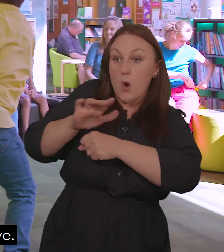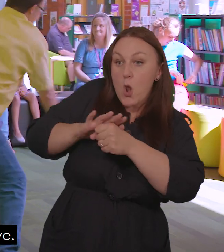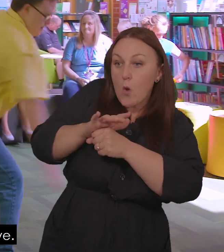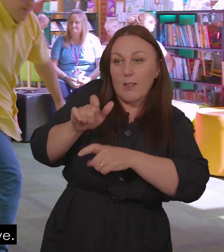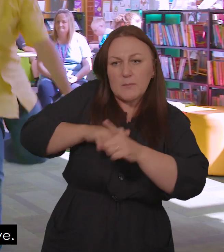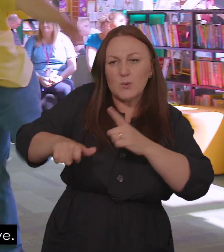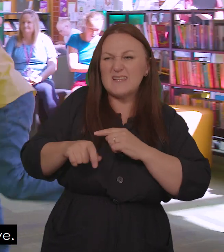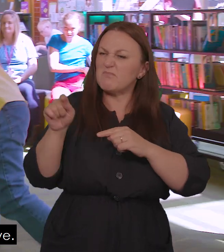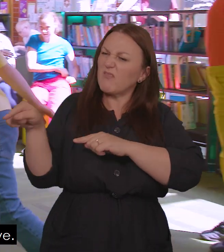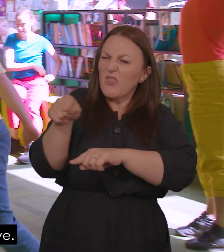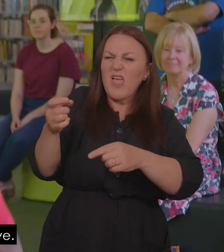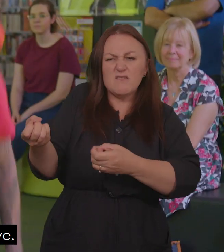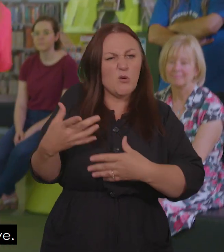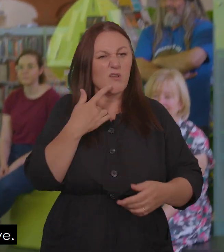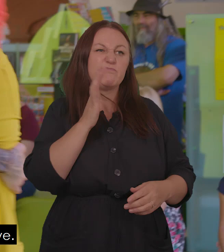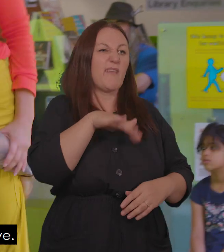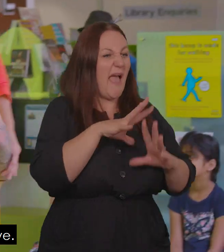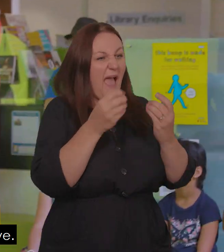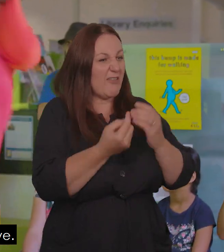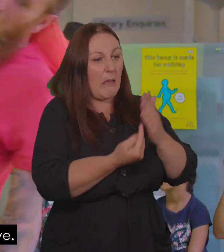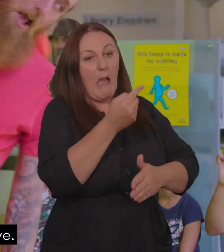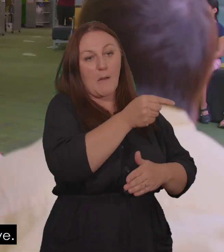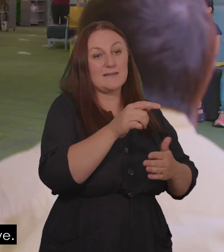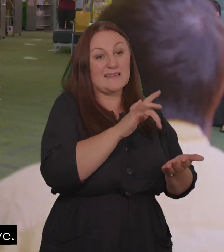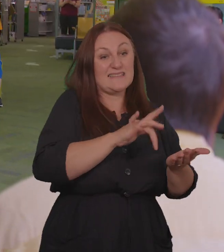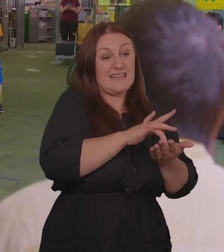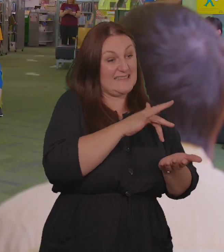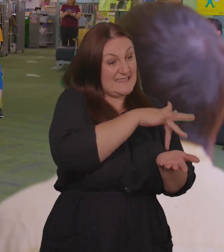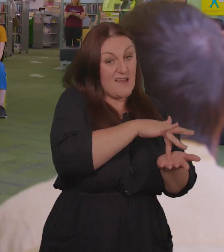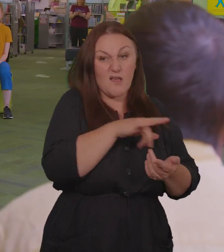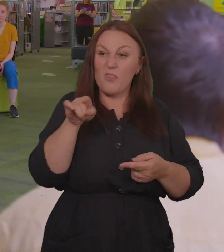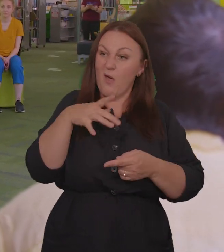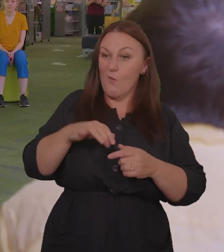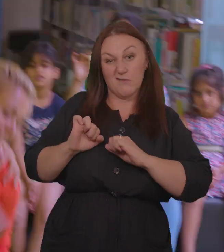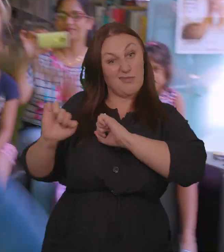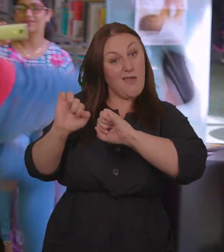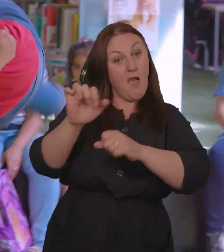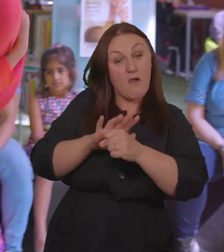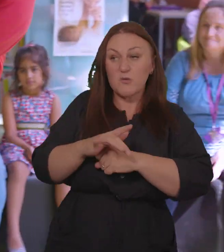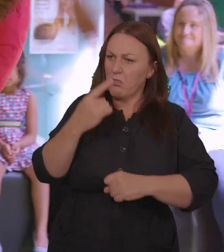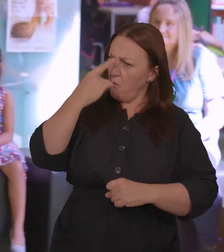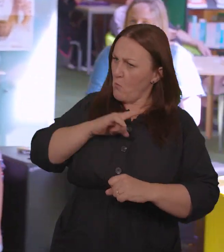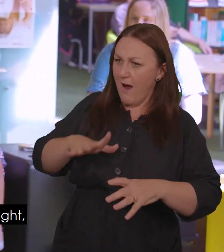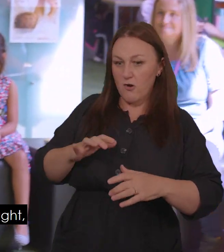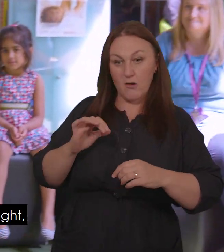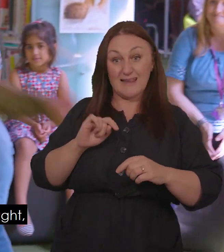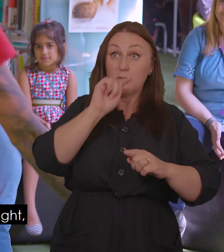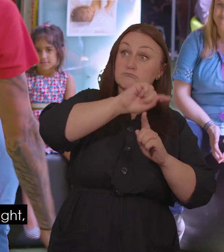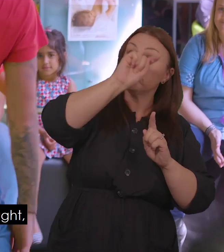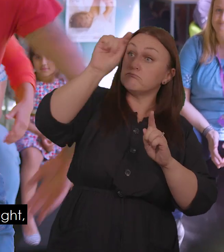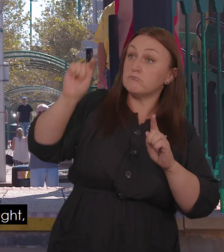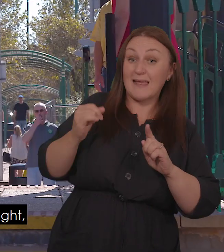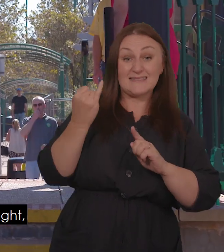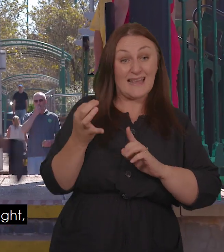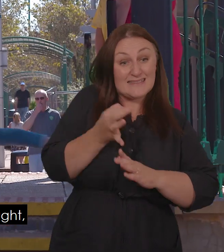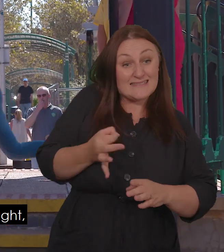mentioned that everything happens in the city centre and they'd love to see this kind of work where they live. So I thought, why don't we do everything in the 6 towns? It was really nice